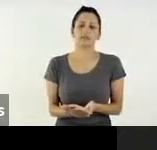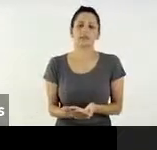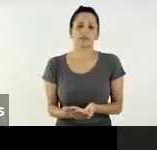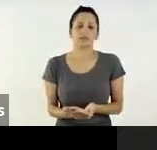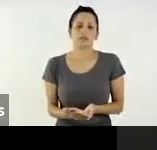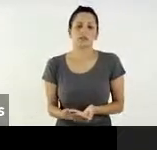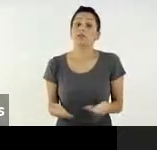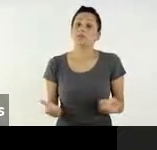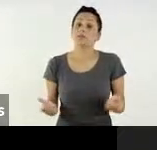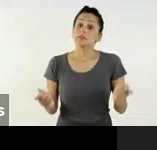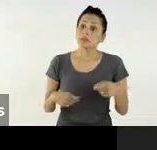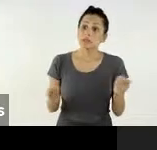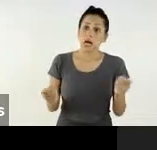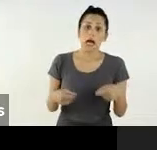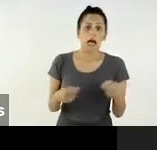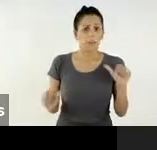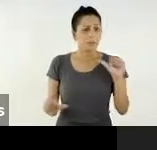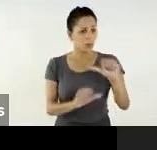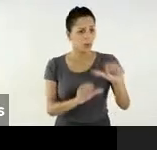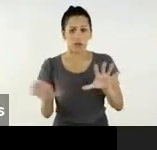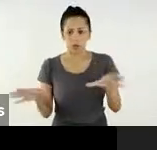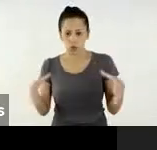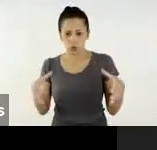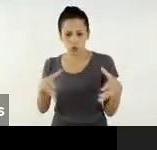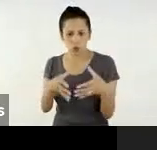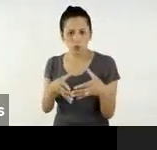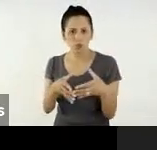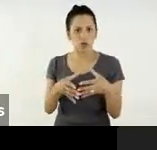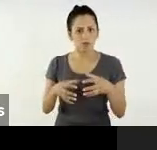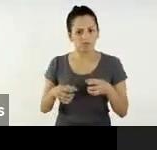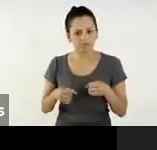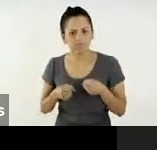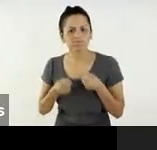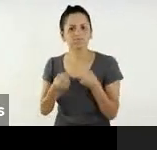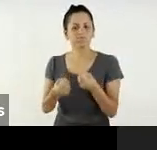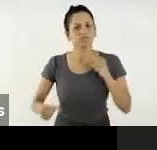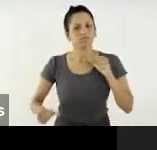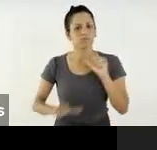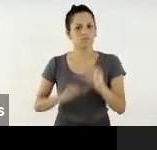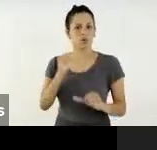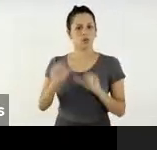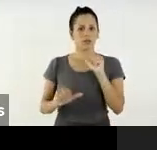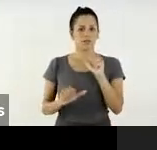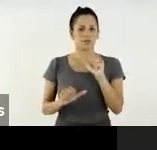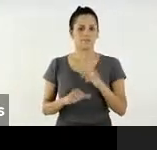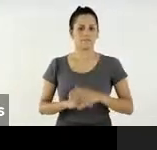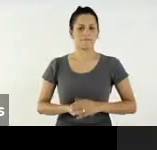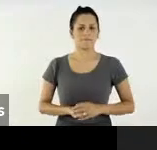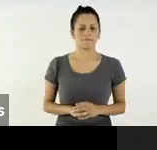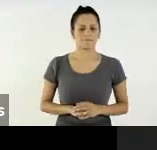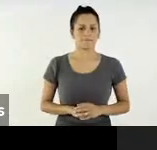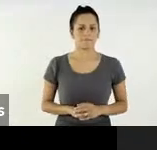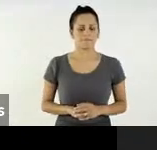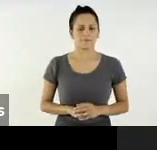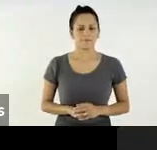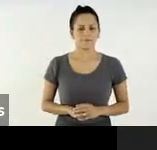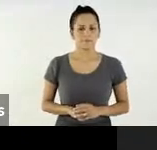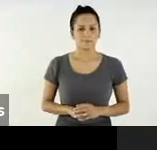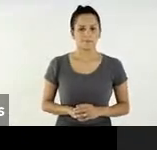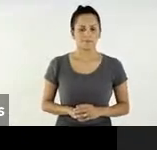their world. Gottfried Wilhelm Leibniz, the German rationalist, defined optimism